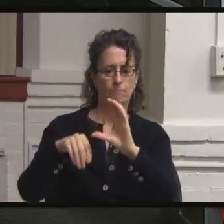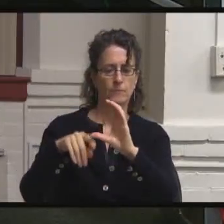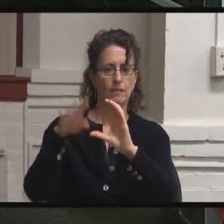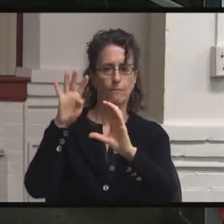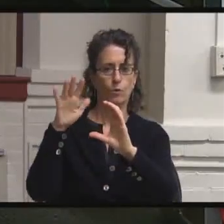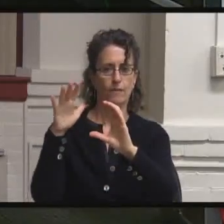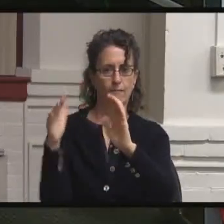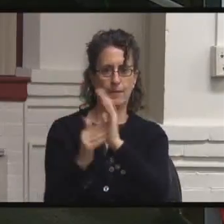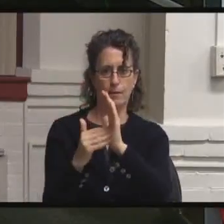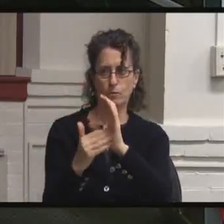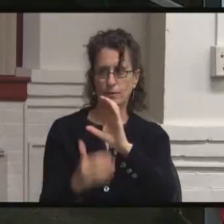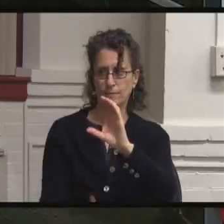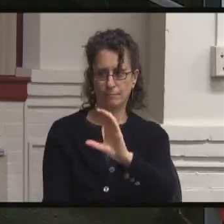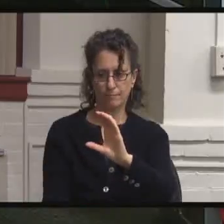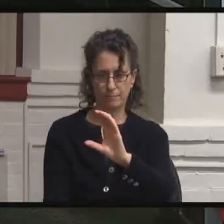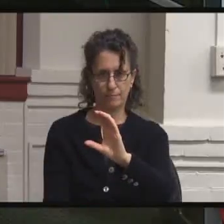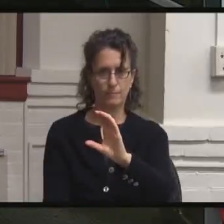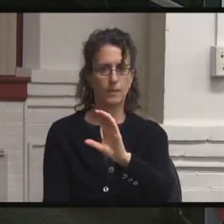which